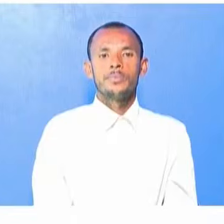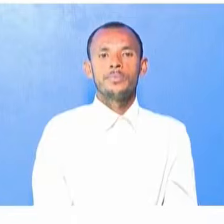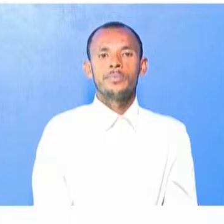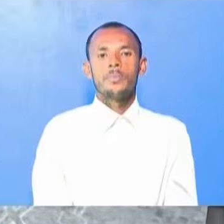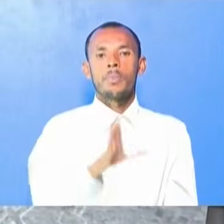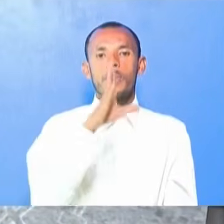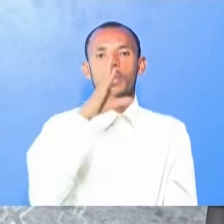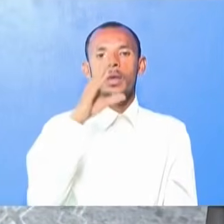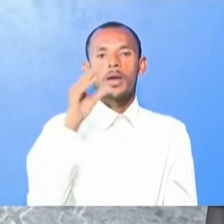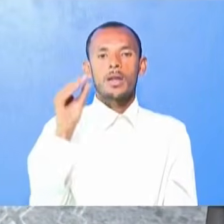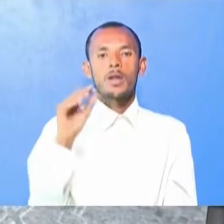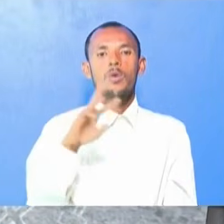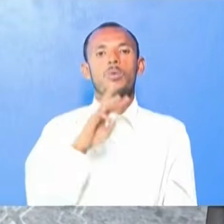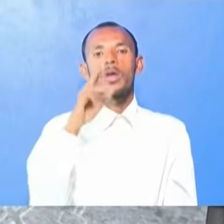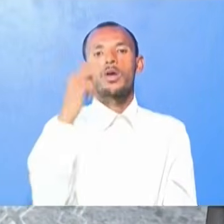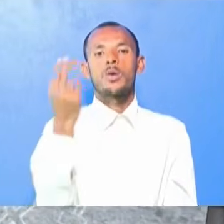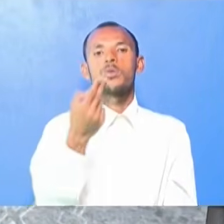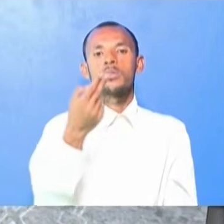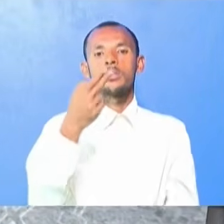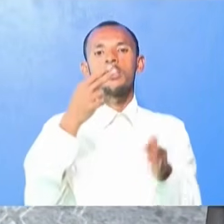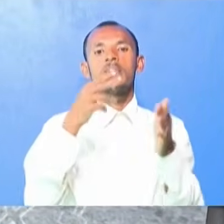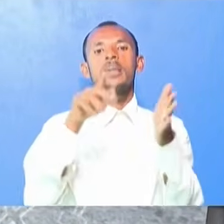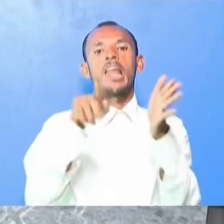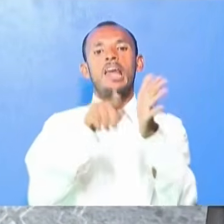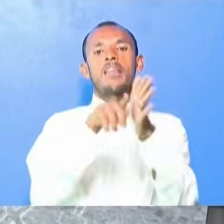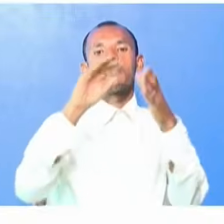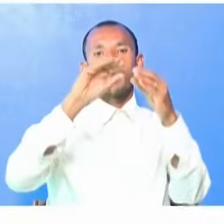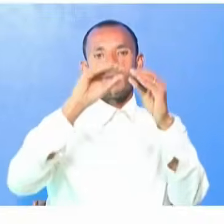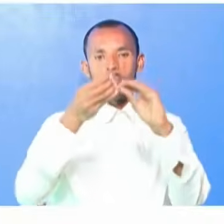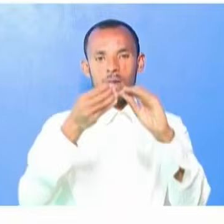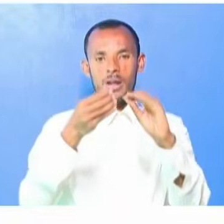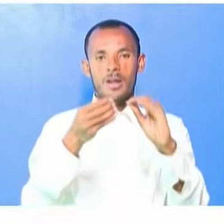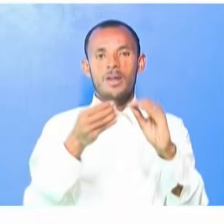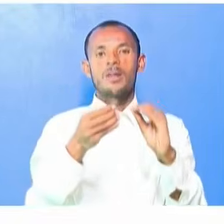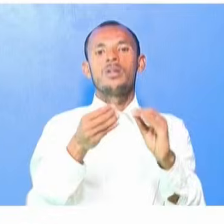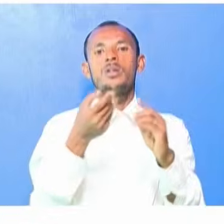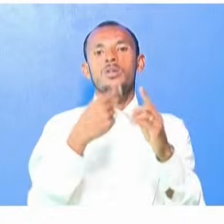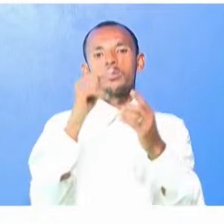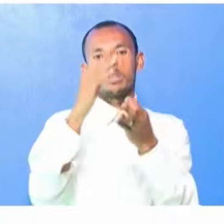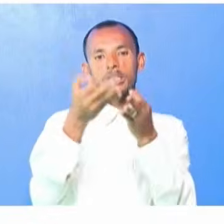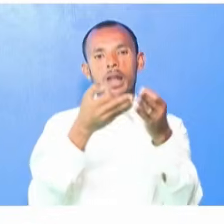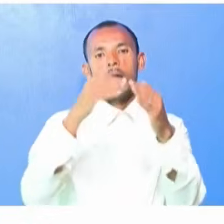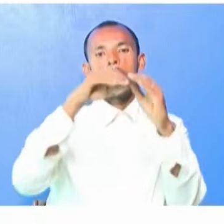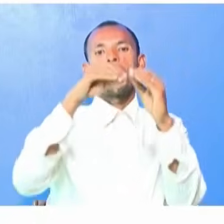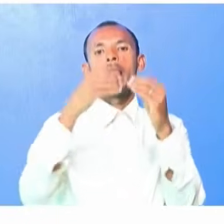And we use negative number to describe loss.